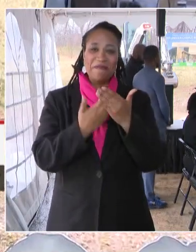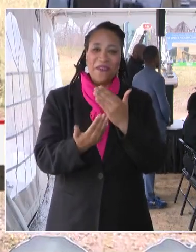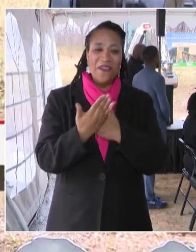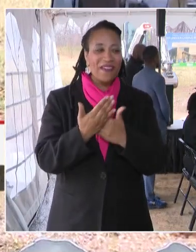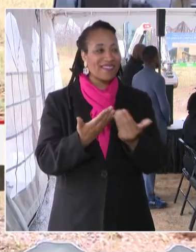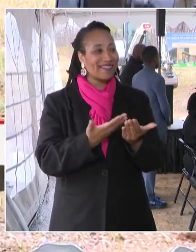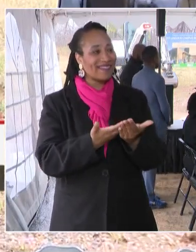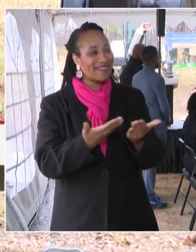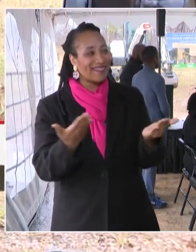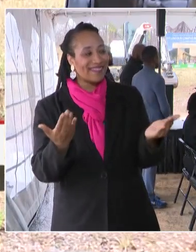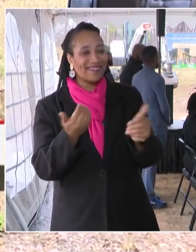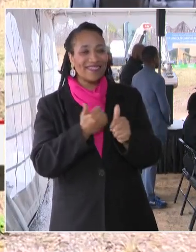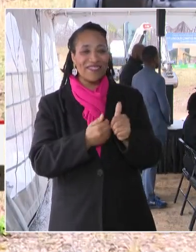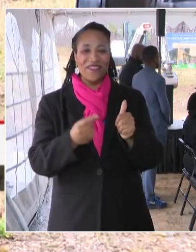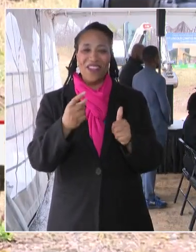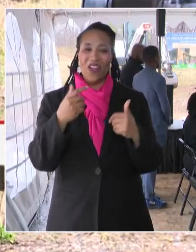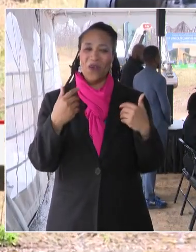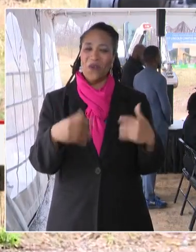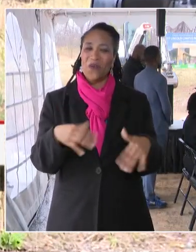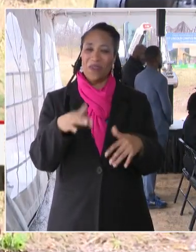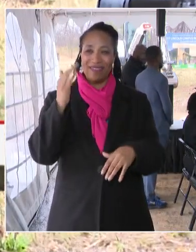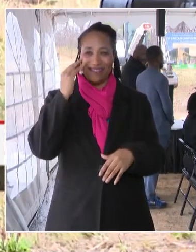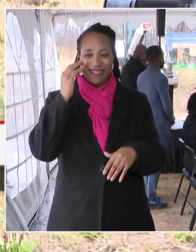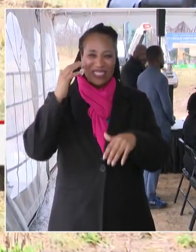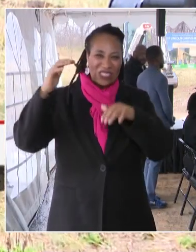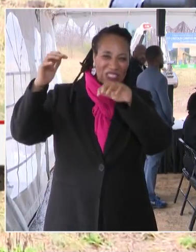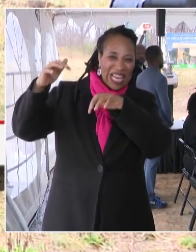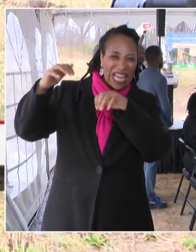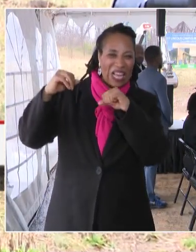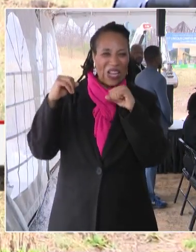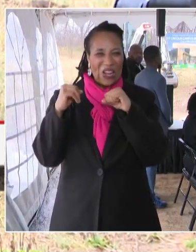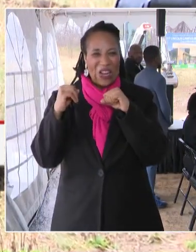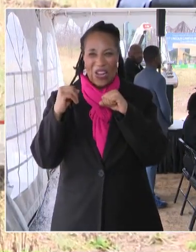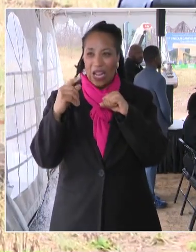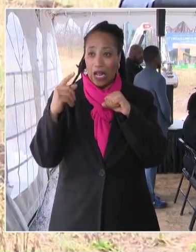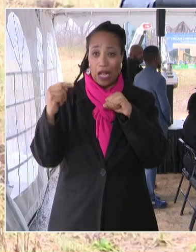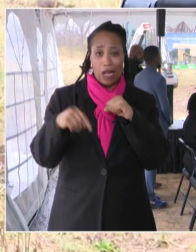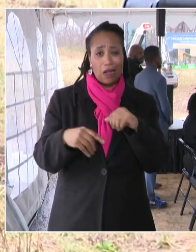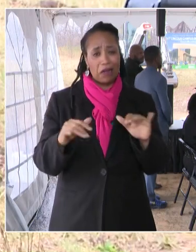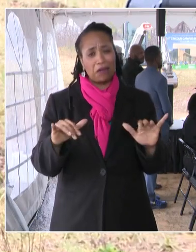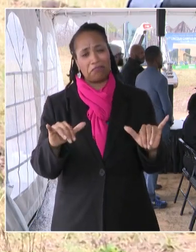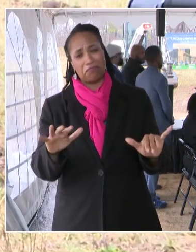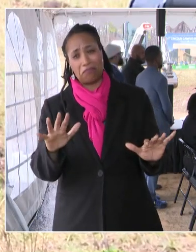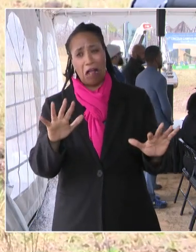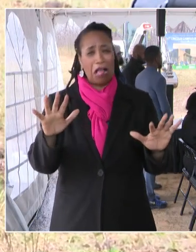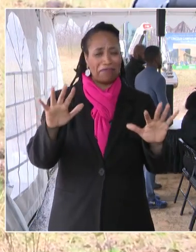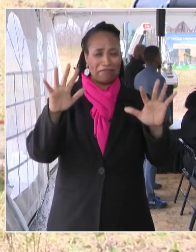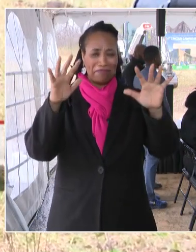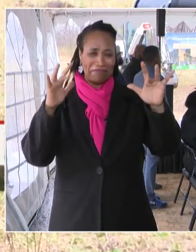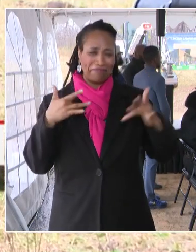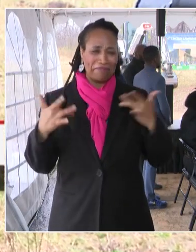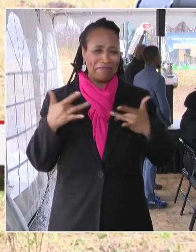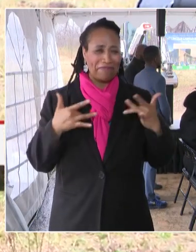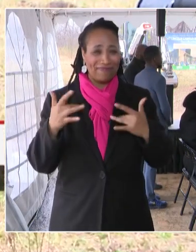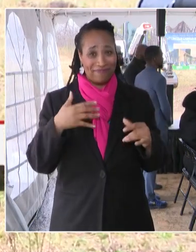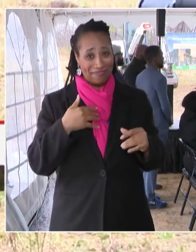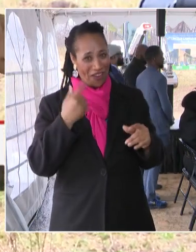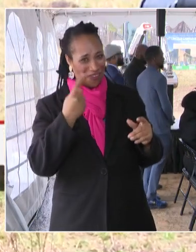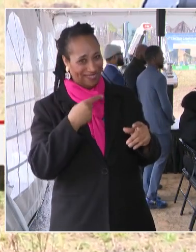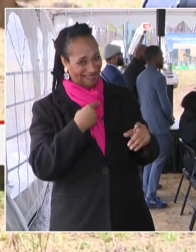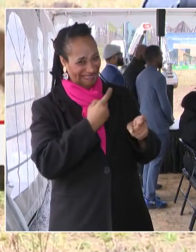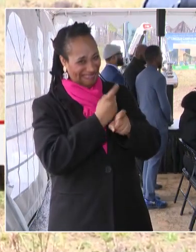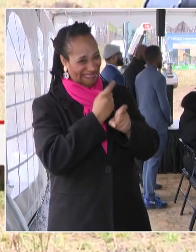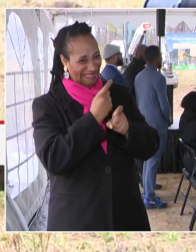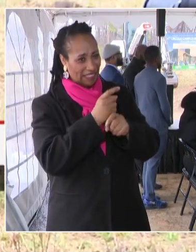are excited to be here. I want to thank the mayor. I was joking with somebody and said, we're spending a lot of time together at